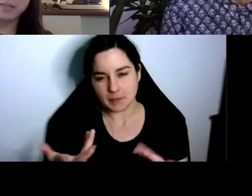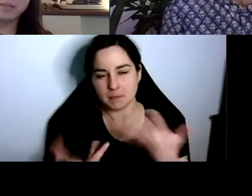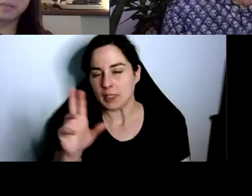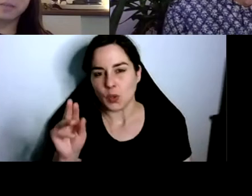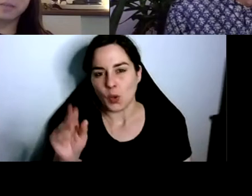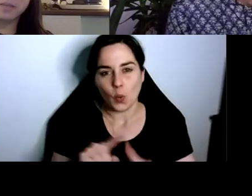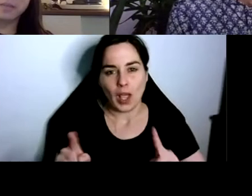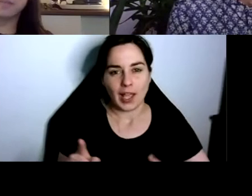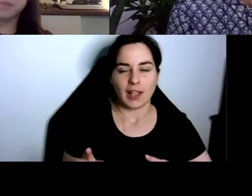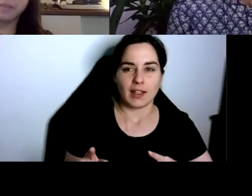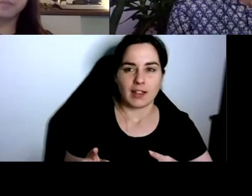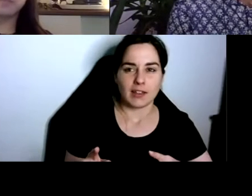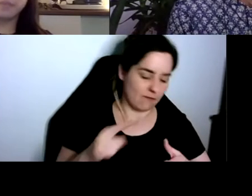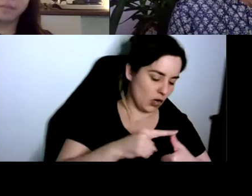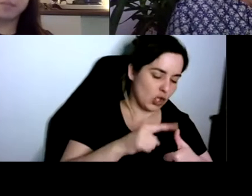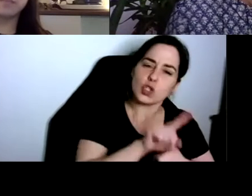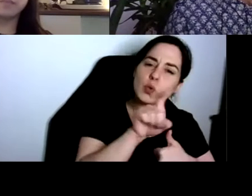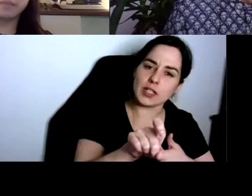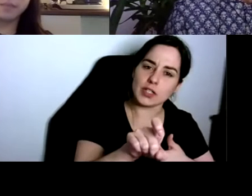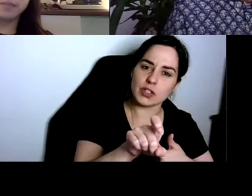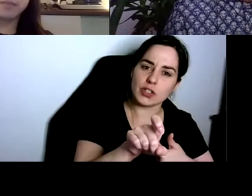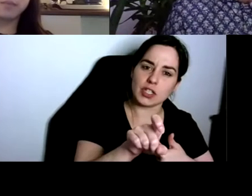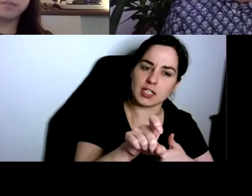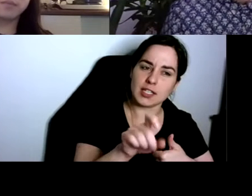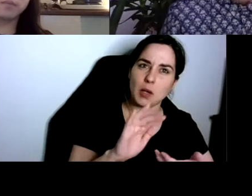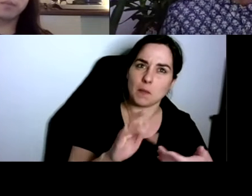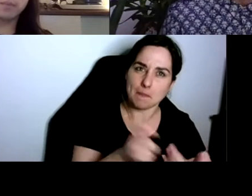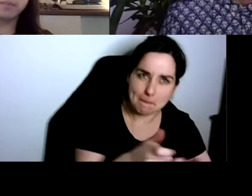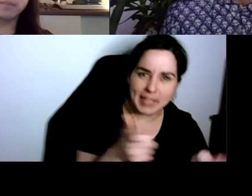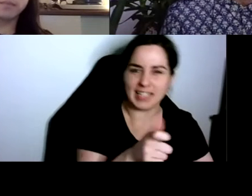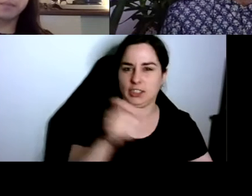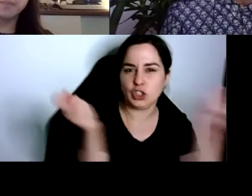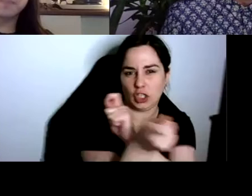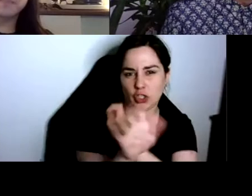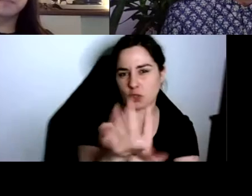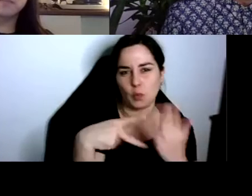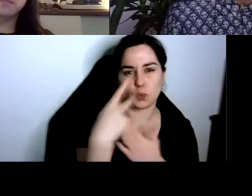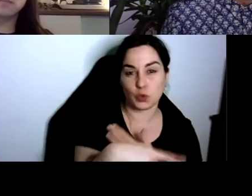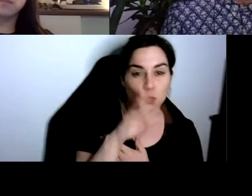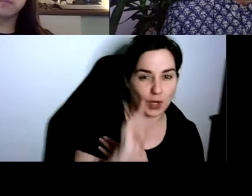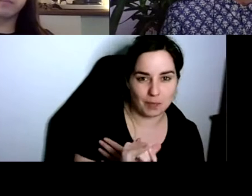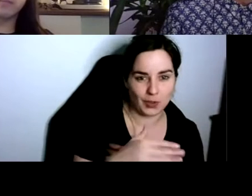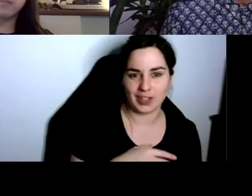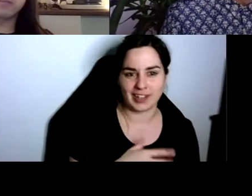shifts in your approach to festival programming. And I think, Sean, you've really touched on